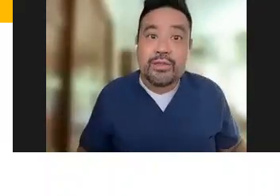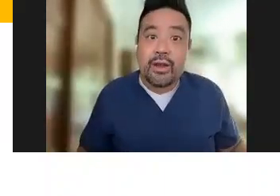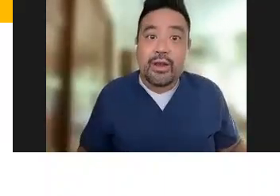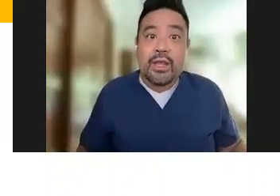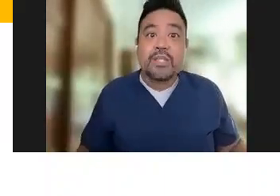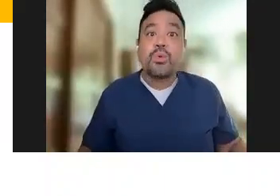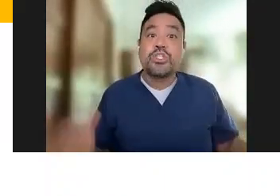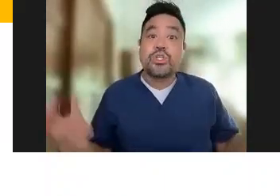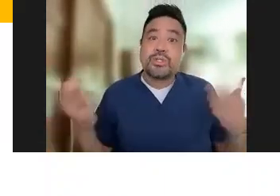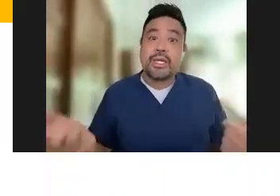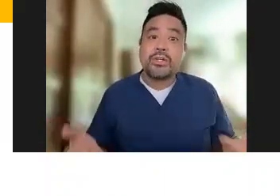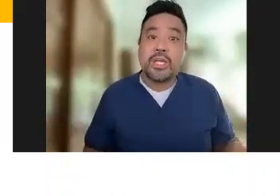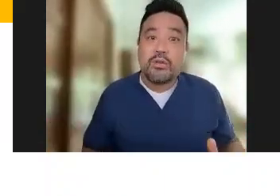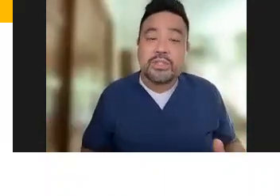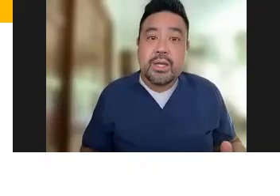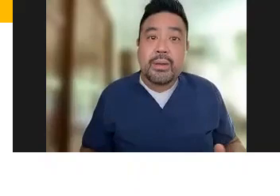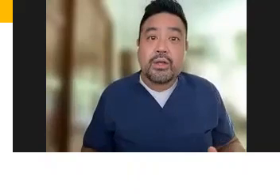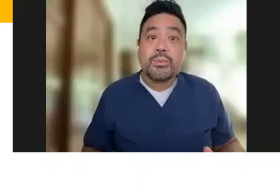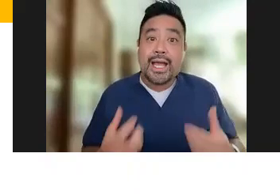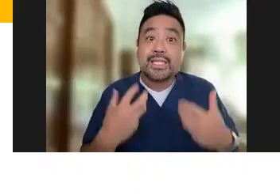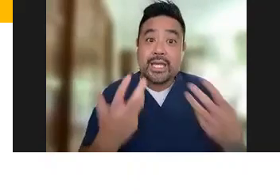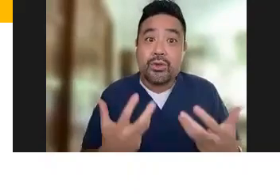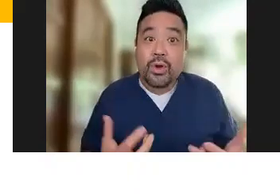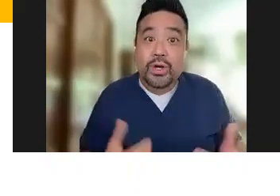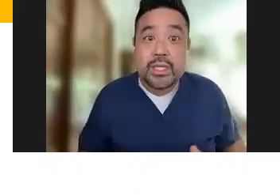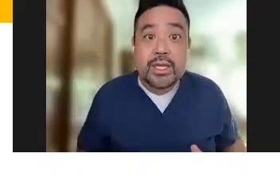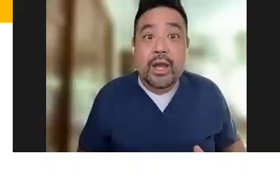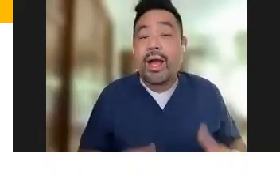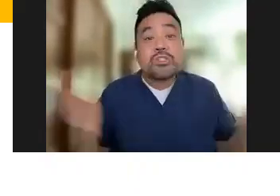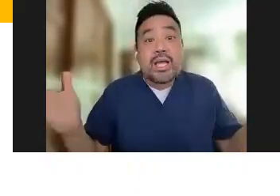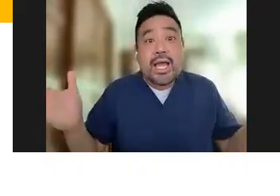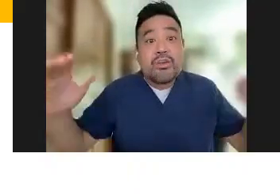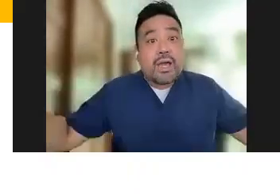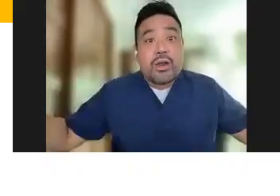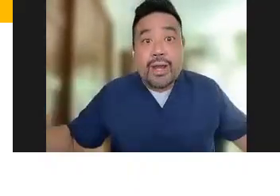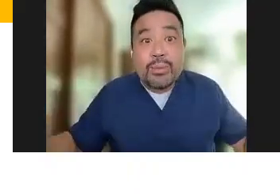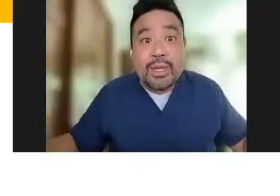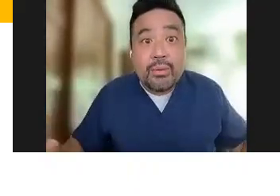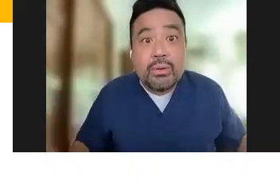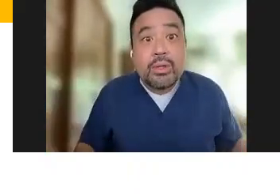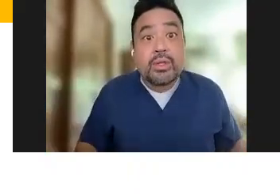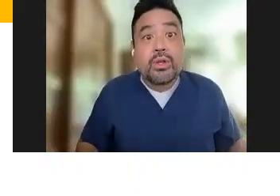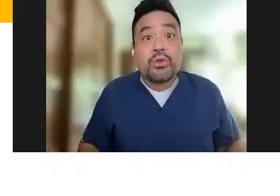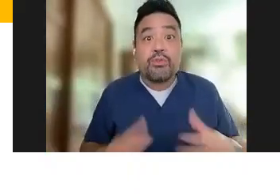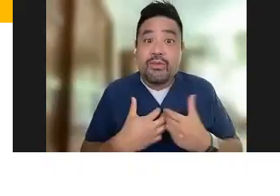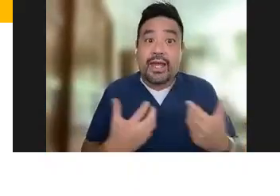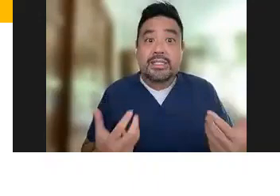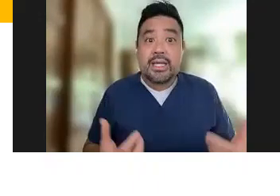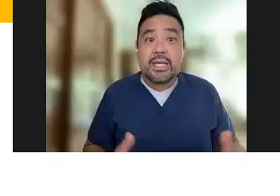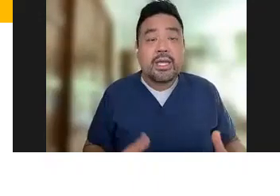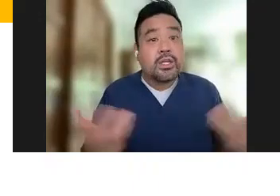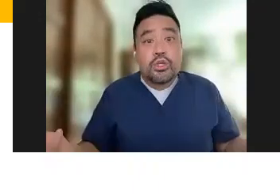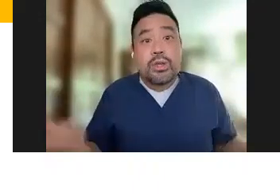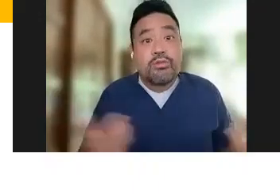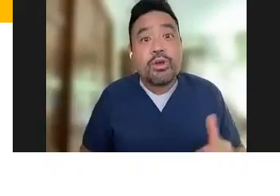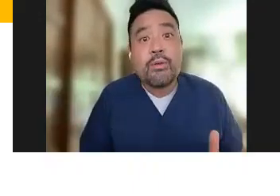virus out there. And so we should protect ourselves by also masking indoors. Now outside, you're not around people, you know, you're fully